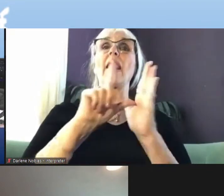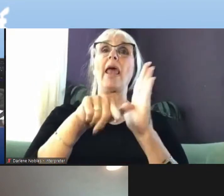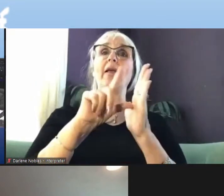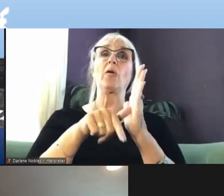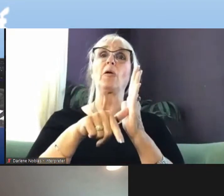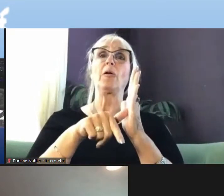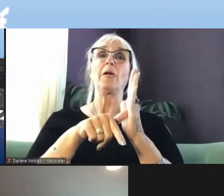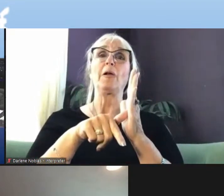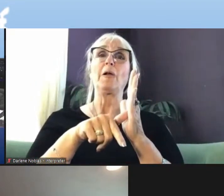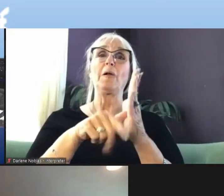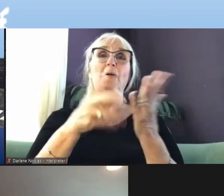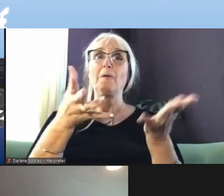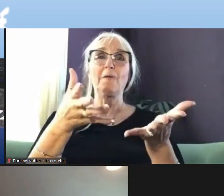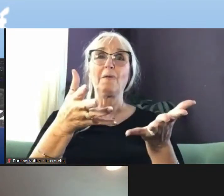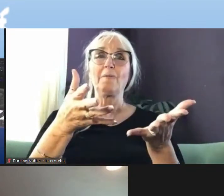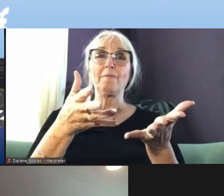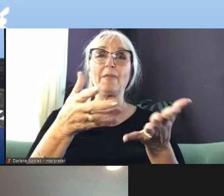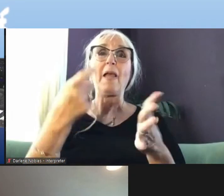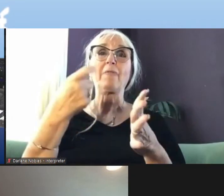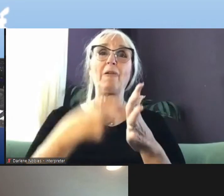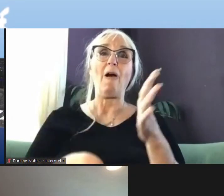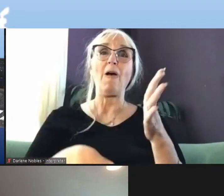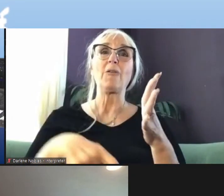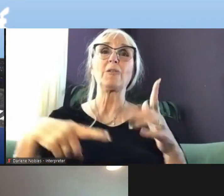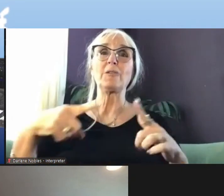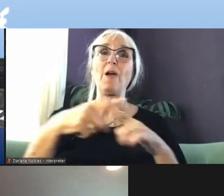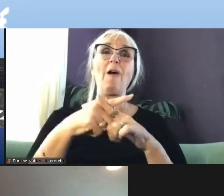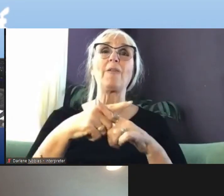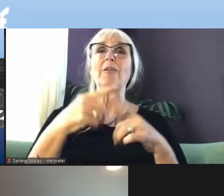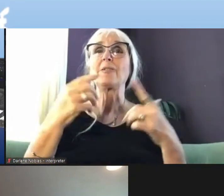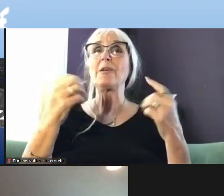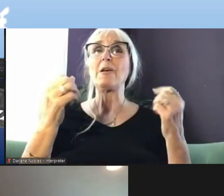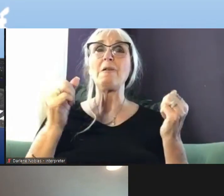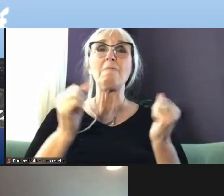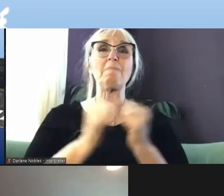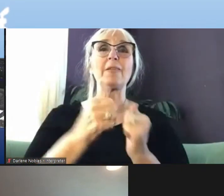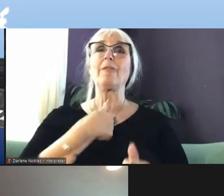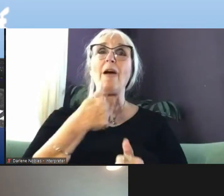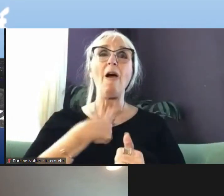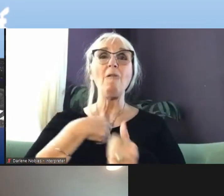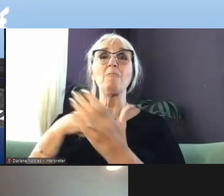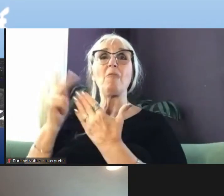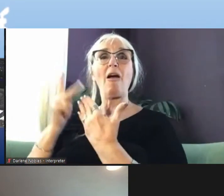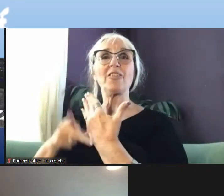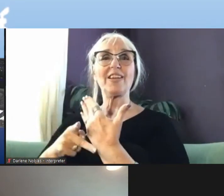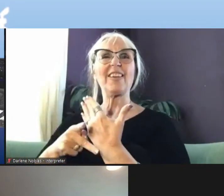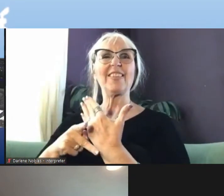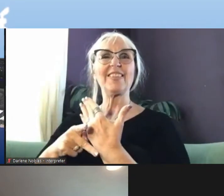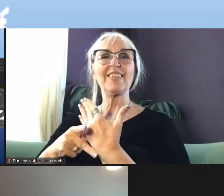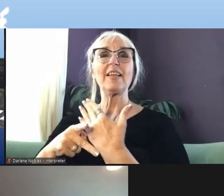have costing issues on our own projects.